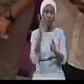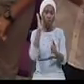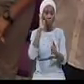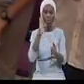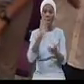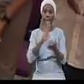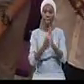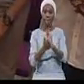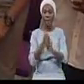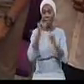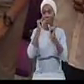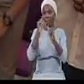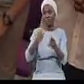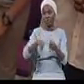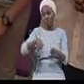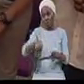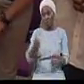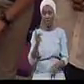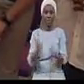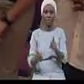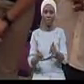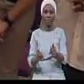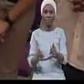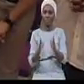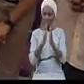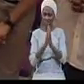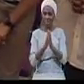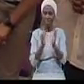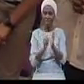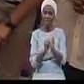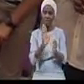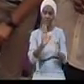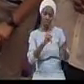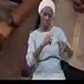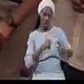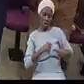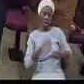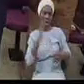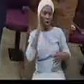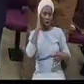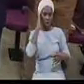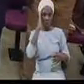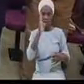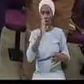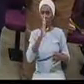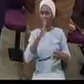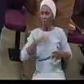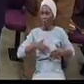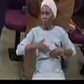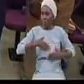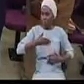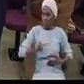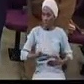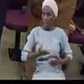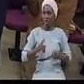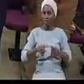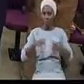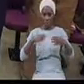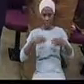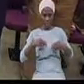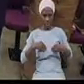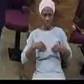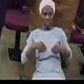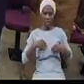Pray that your heart will be a receptive heart. A willing heart, a yielded